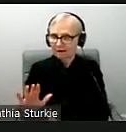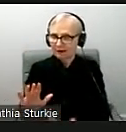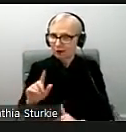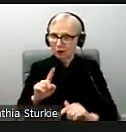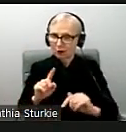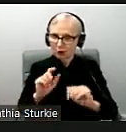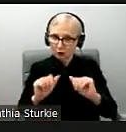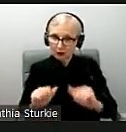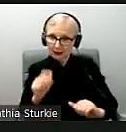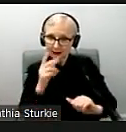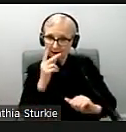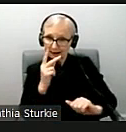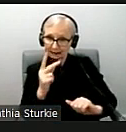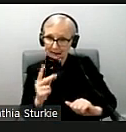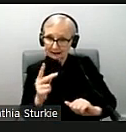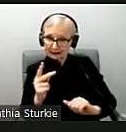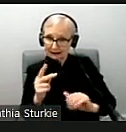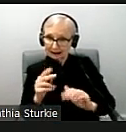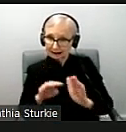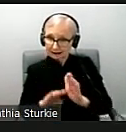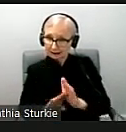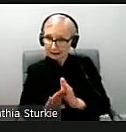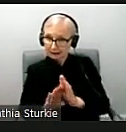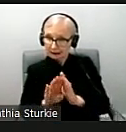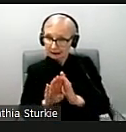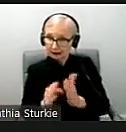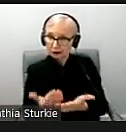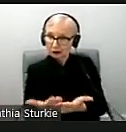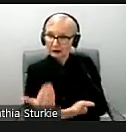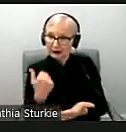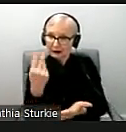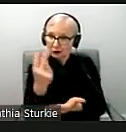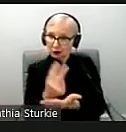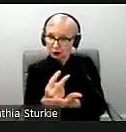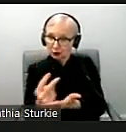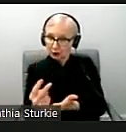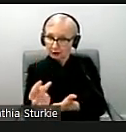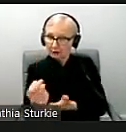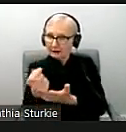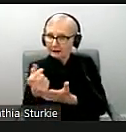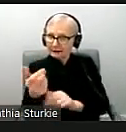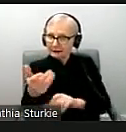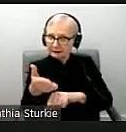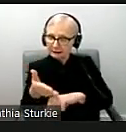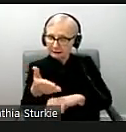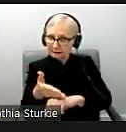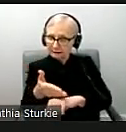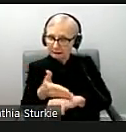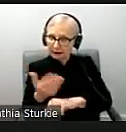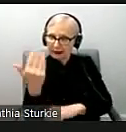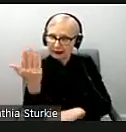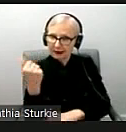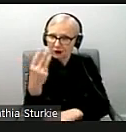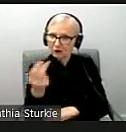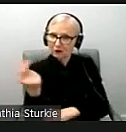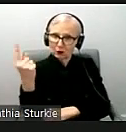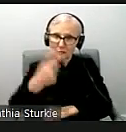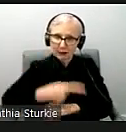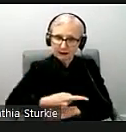that we have seen this resurgence over the last 2 weeks of those cases with just a slight improvement in the last couple of days. Next slide,